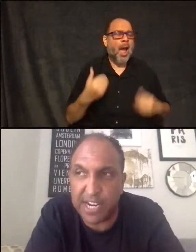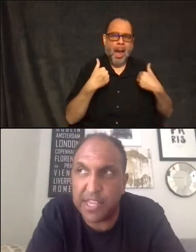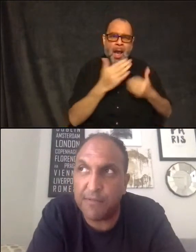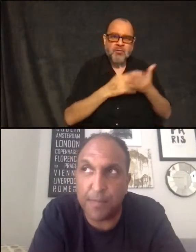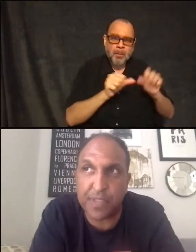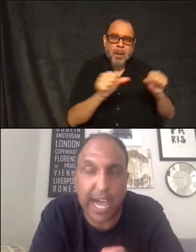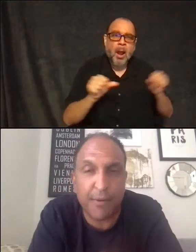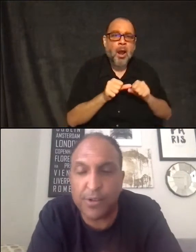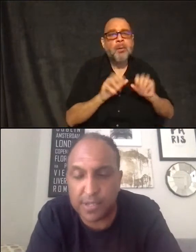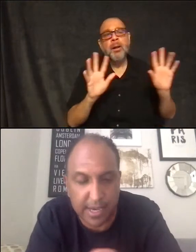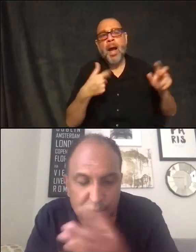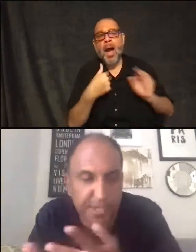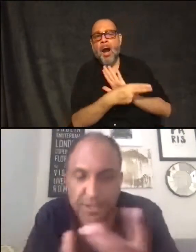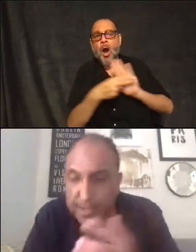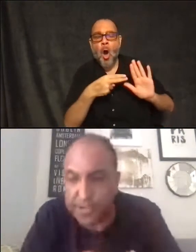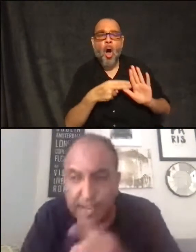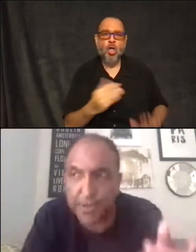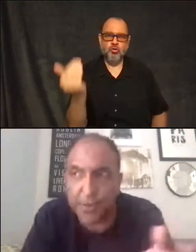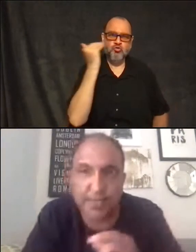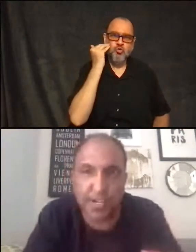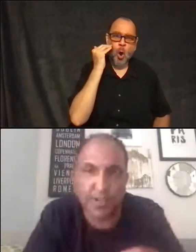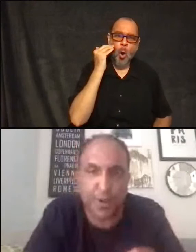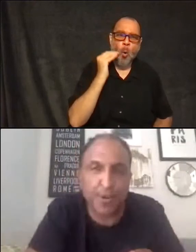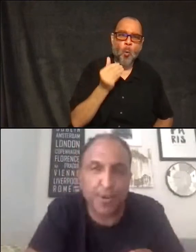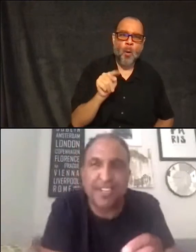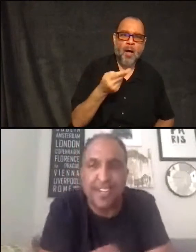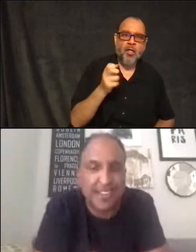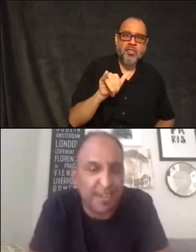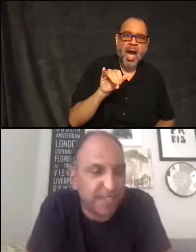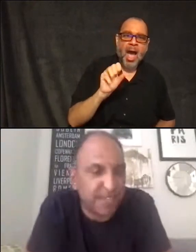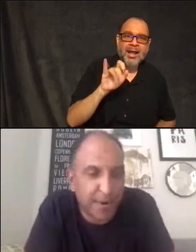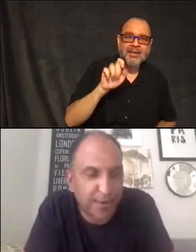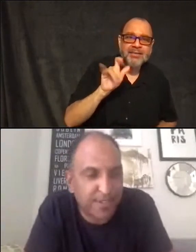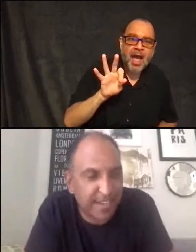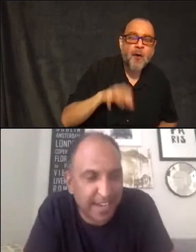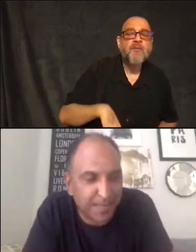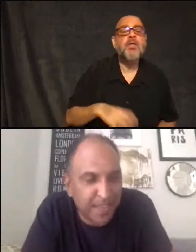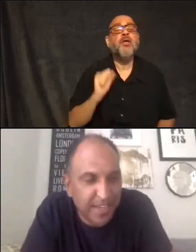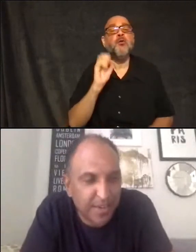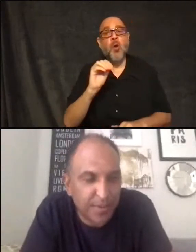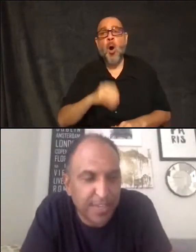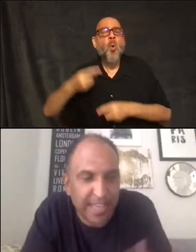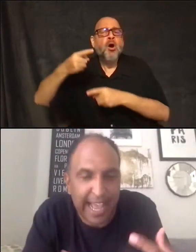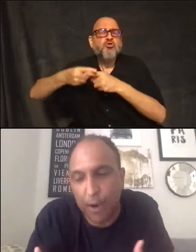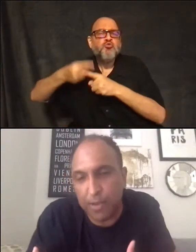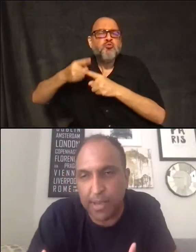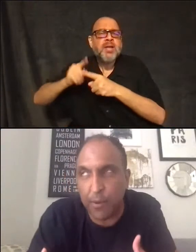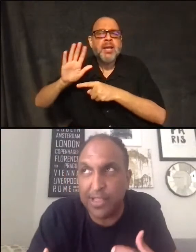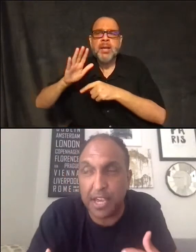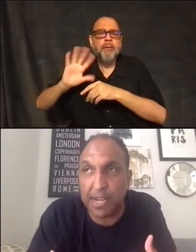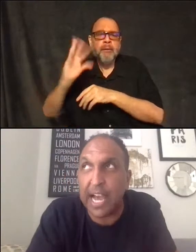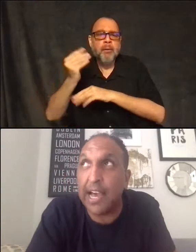we've covered everything from Kairos. The Greeks used to measure time two ways. One is Chronos. The other is Kairos. So we've looked at like how